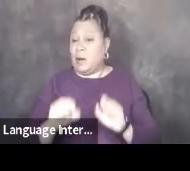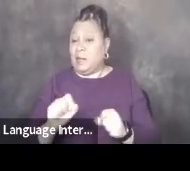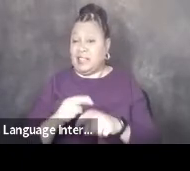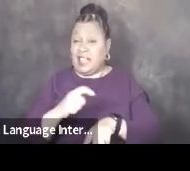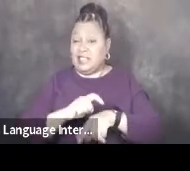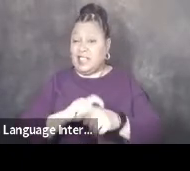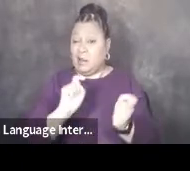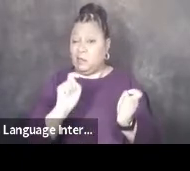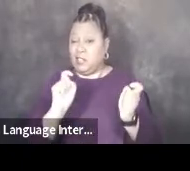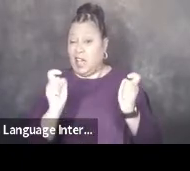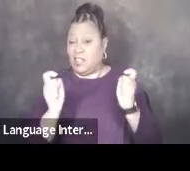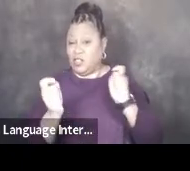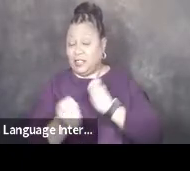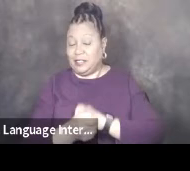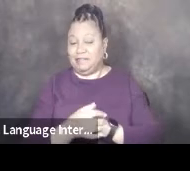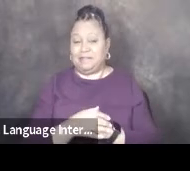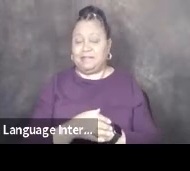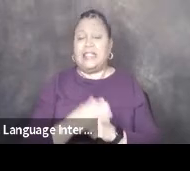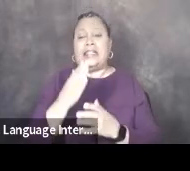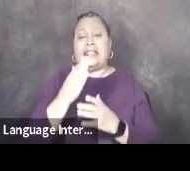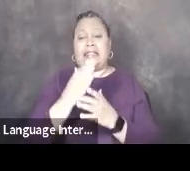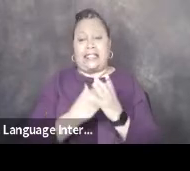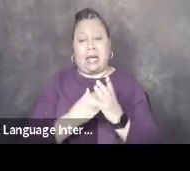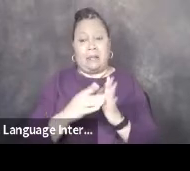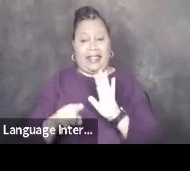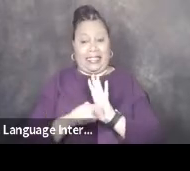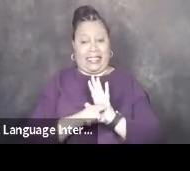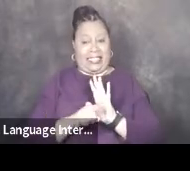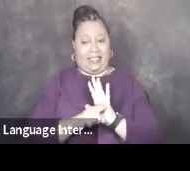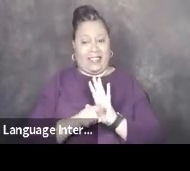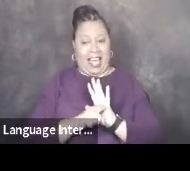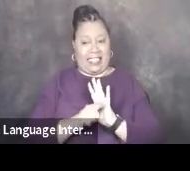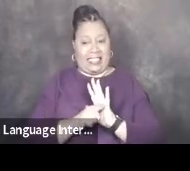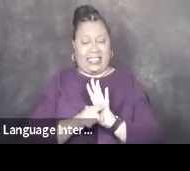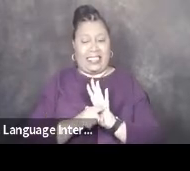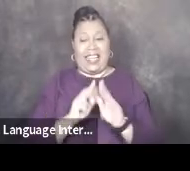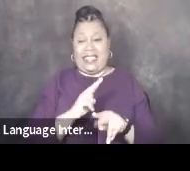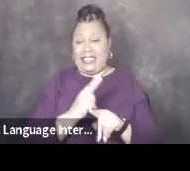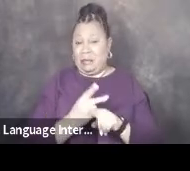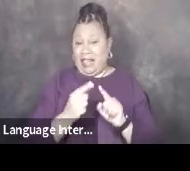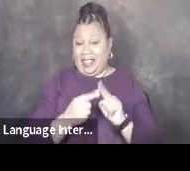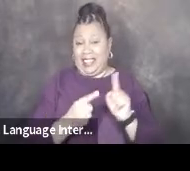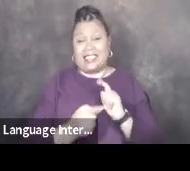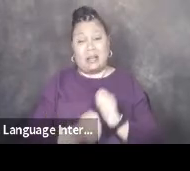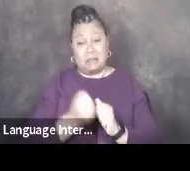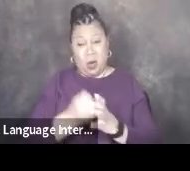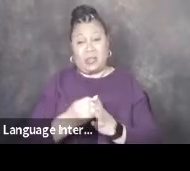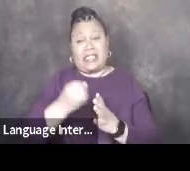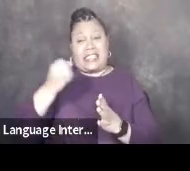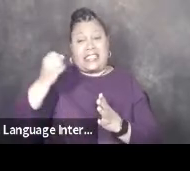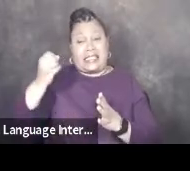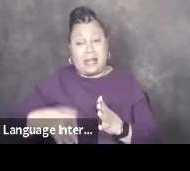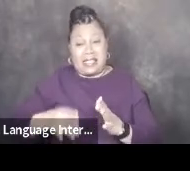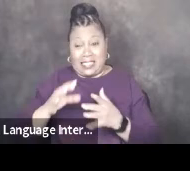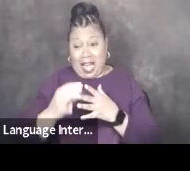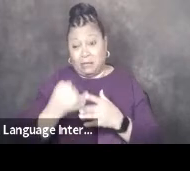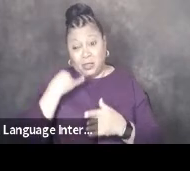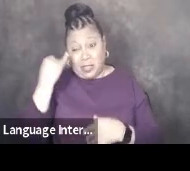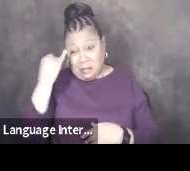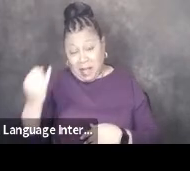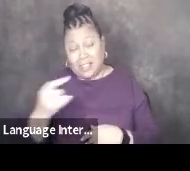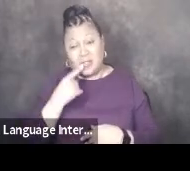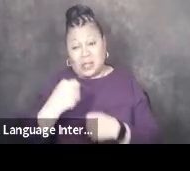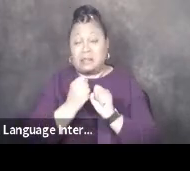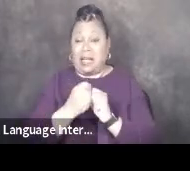changes. Some of the disadvantages, typically this is the most costly option. As you can imagine, you're really